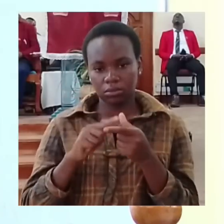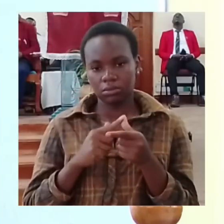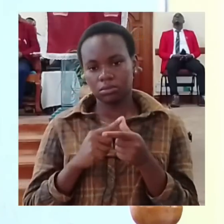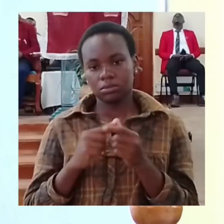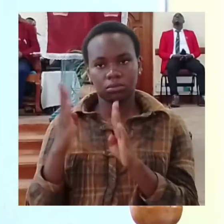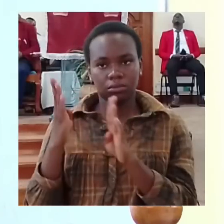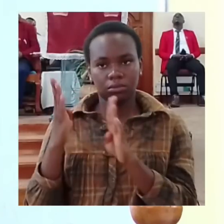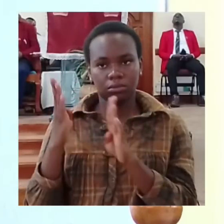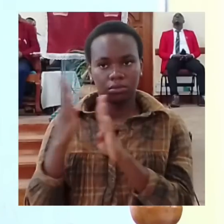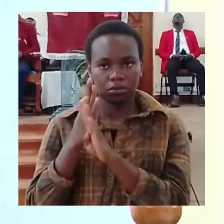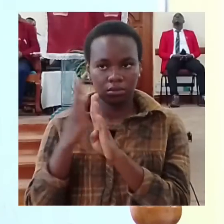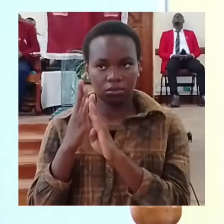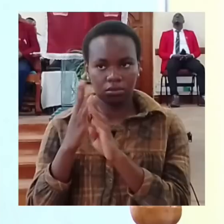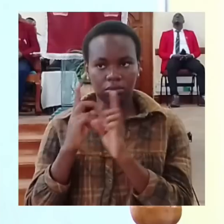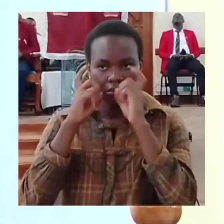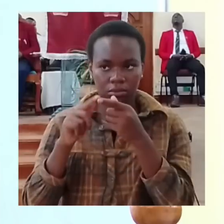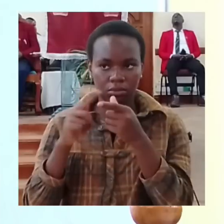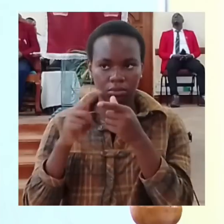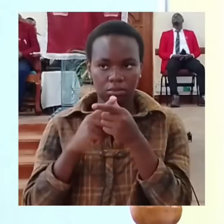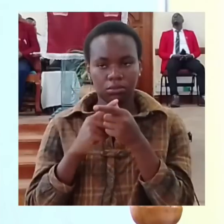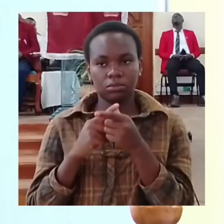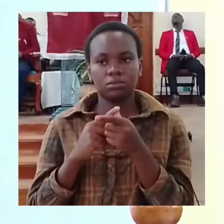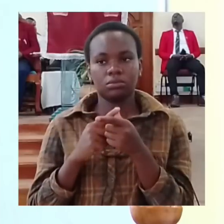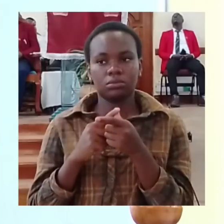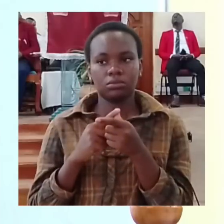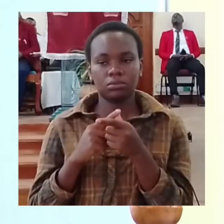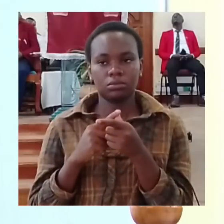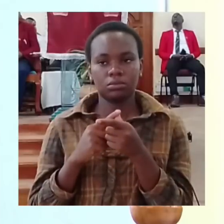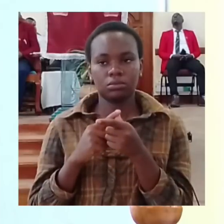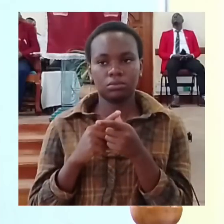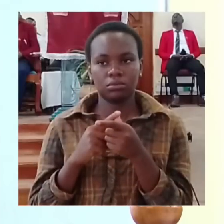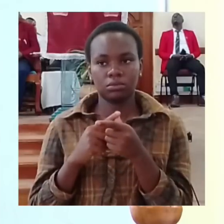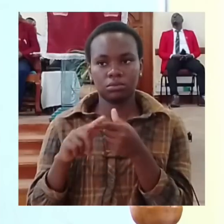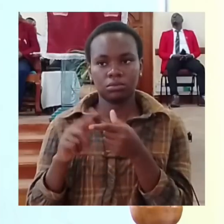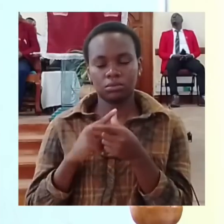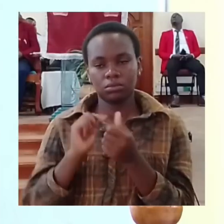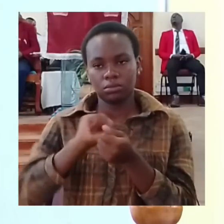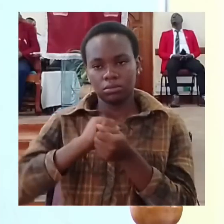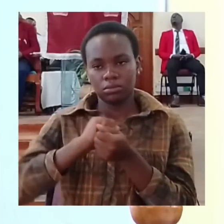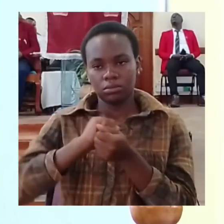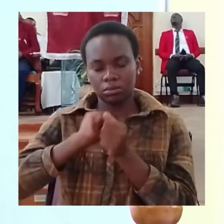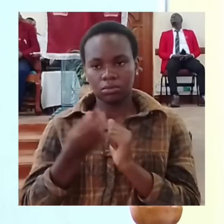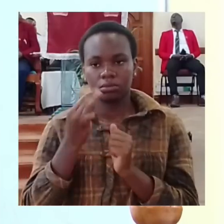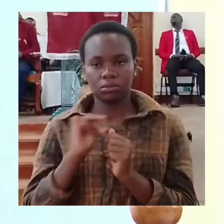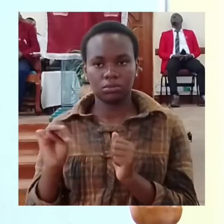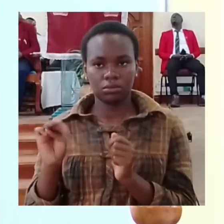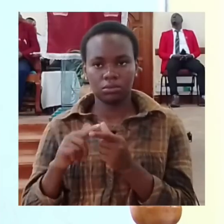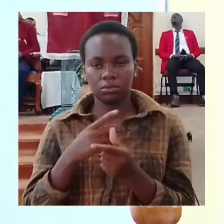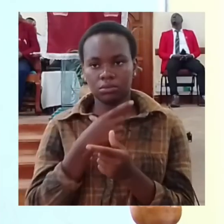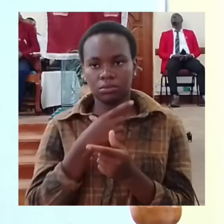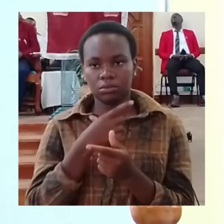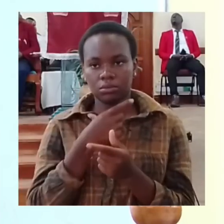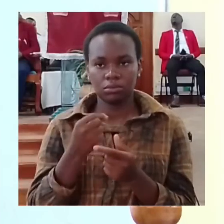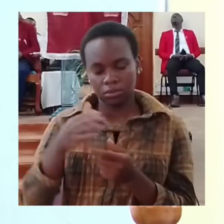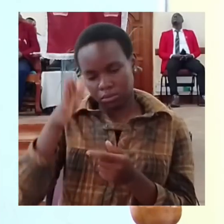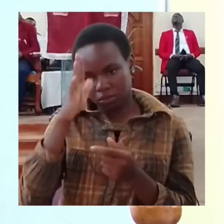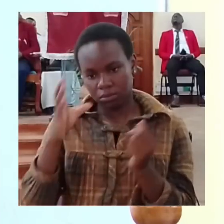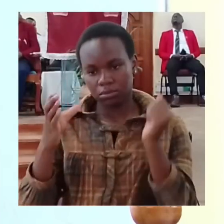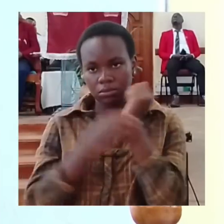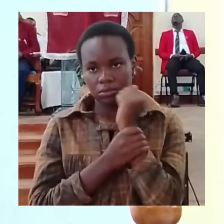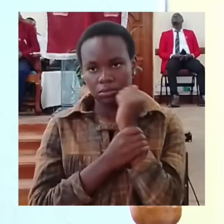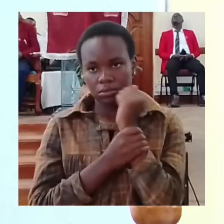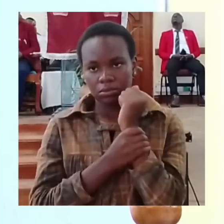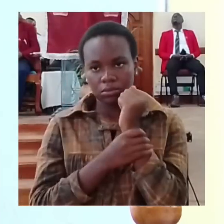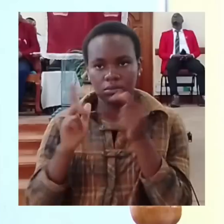them, we deny them, we transfer them. Like our father Adam, we